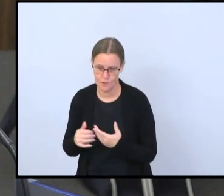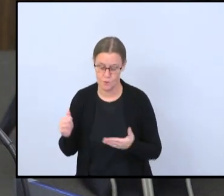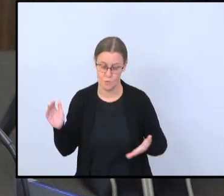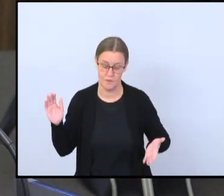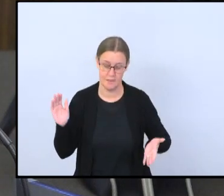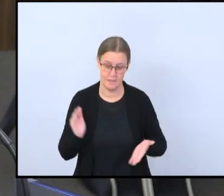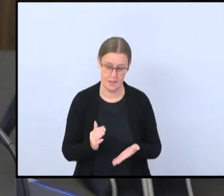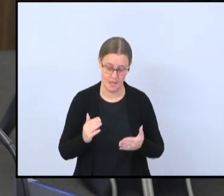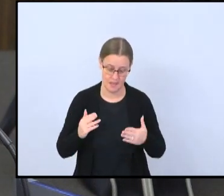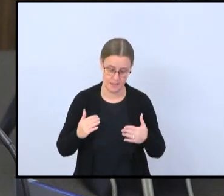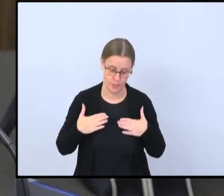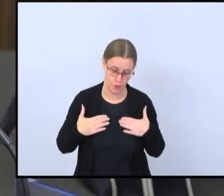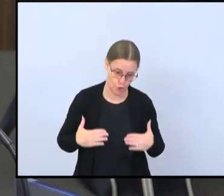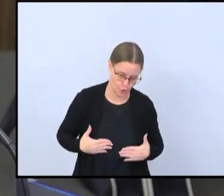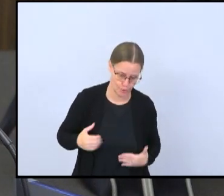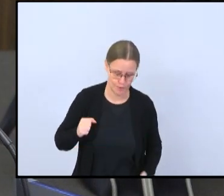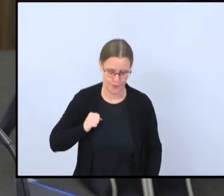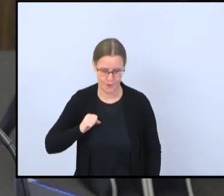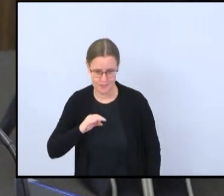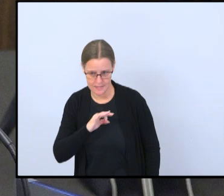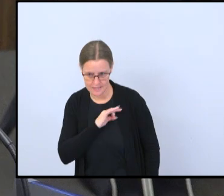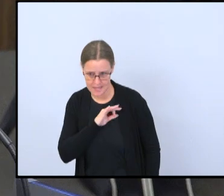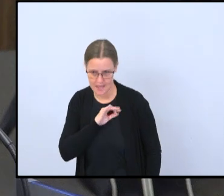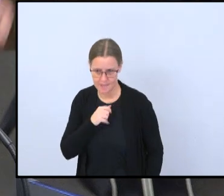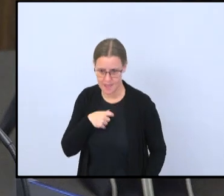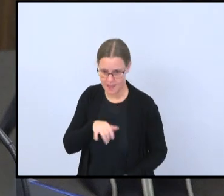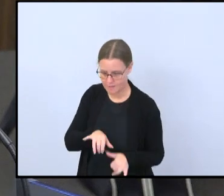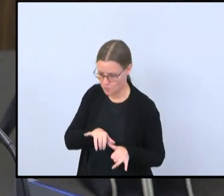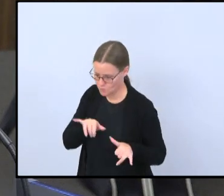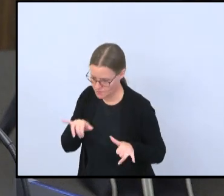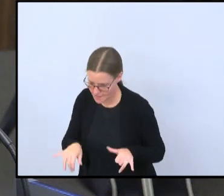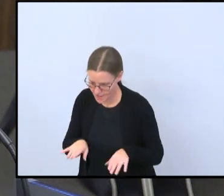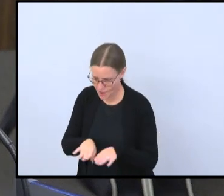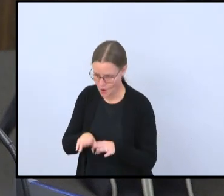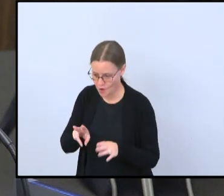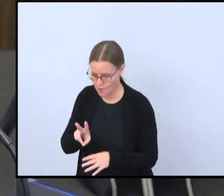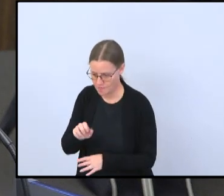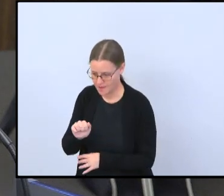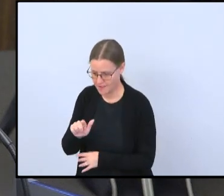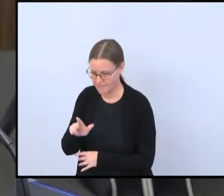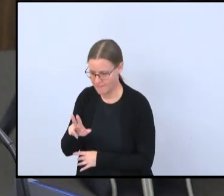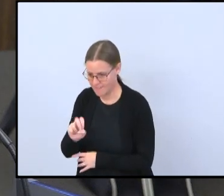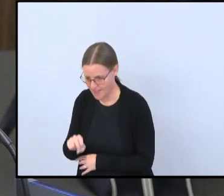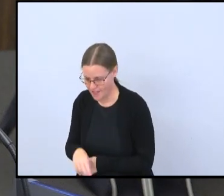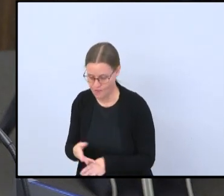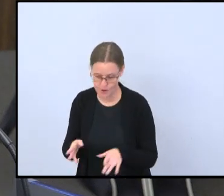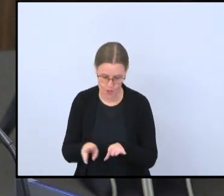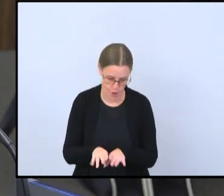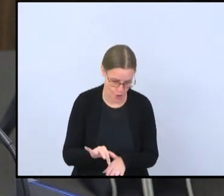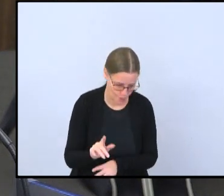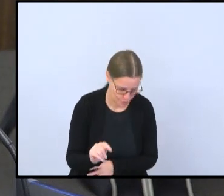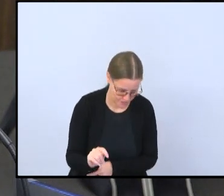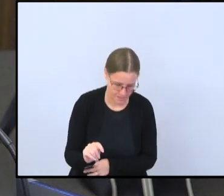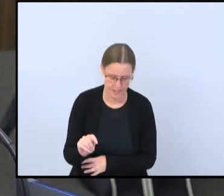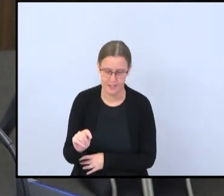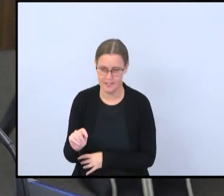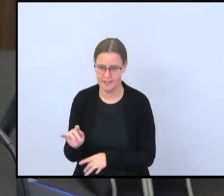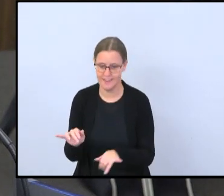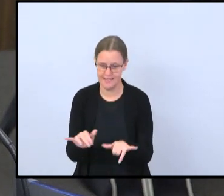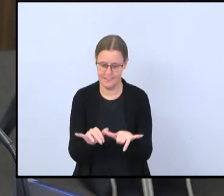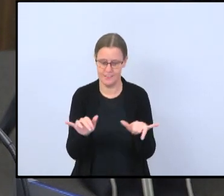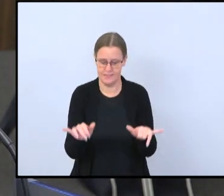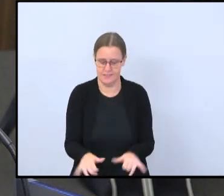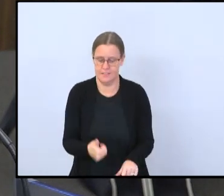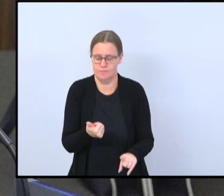human or staff that has to be dedicated at opening valves, closing valves. The system basically does everything